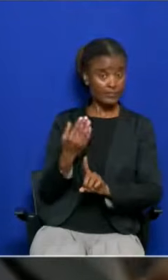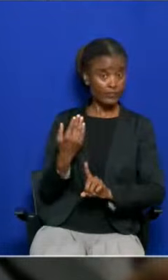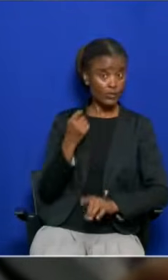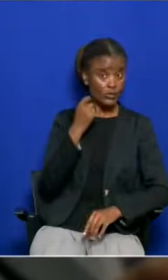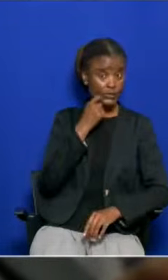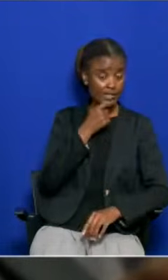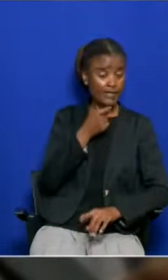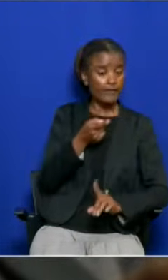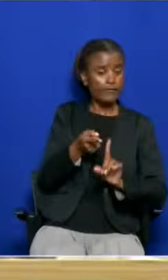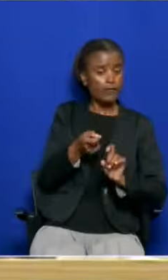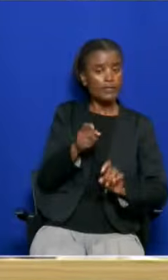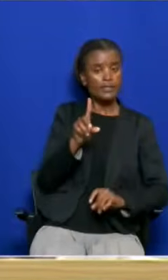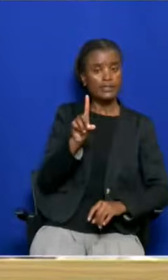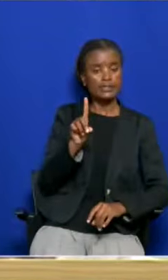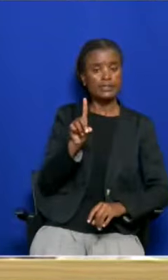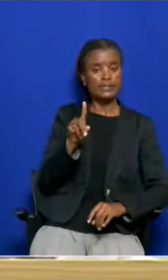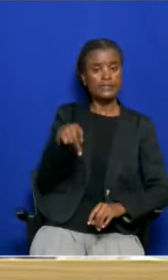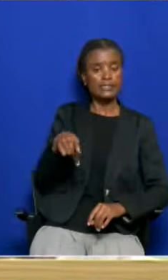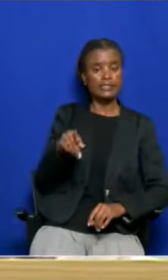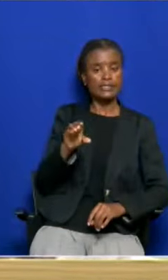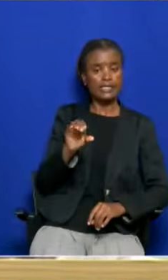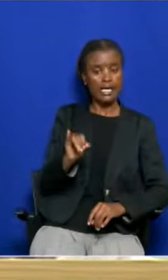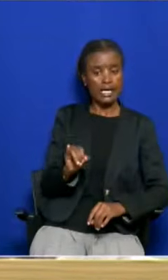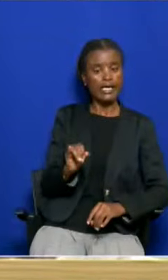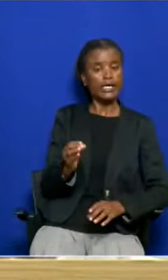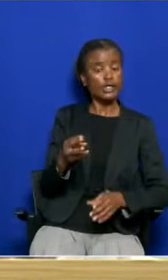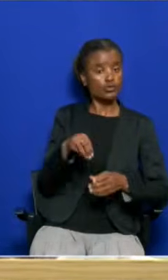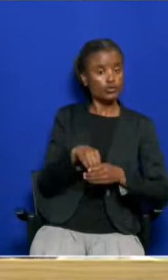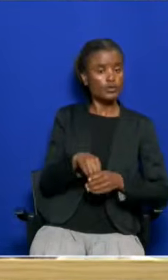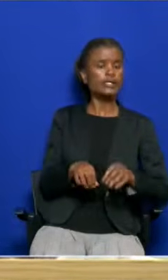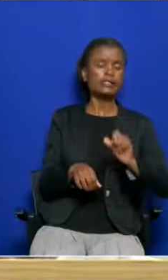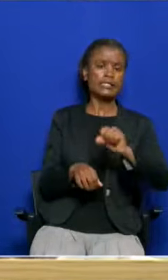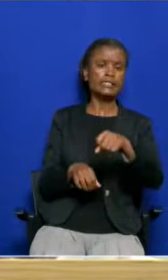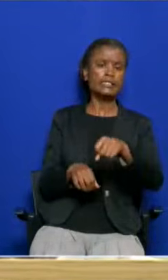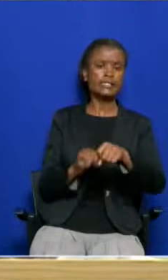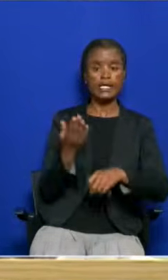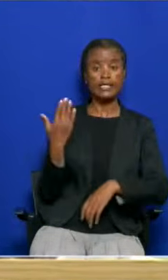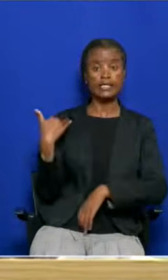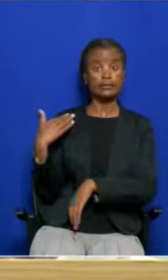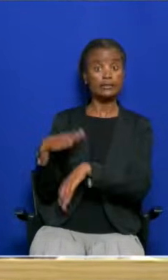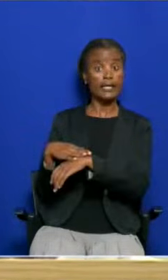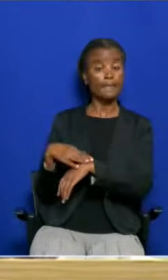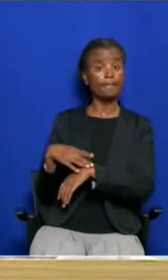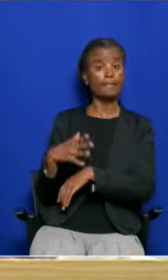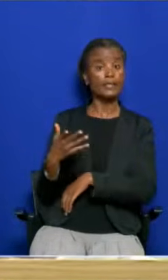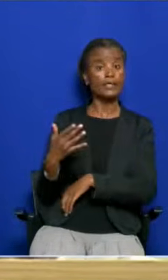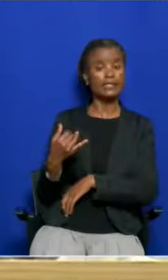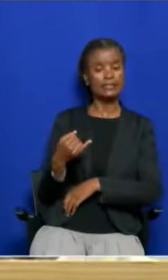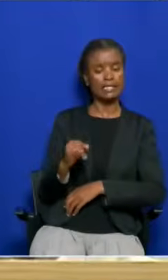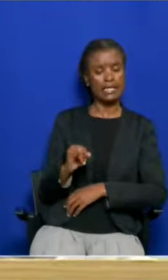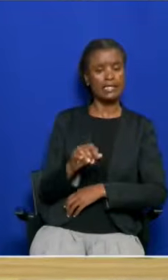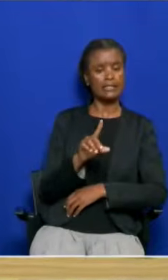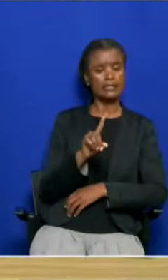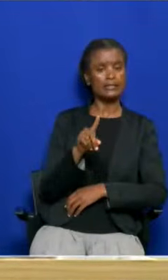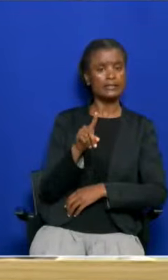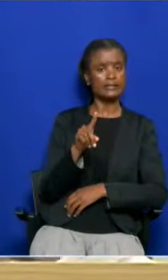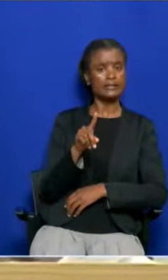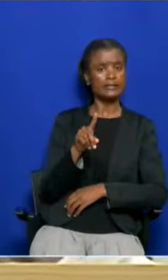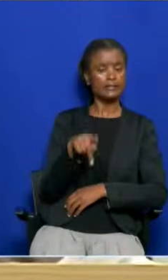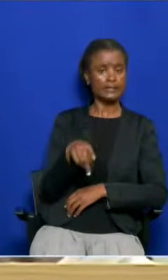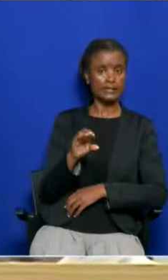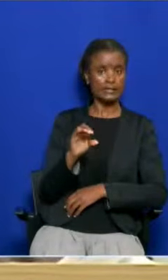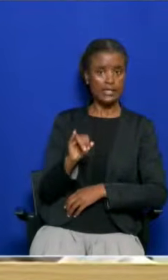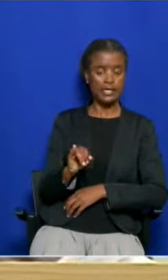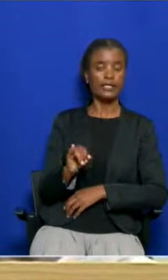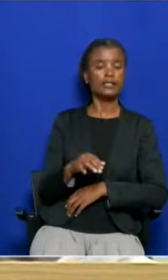joined? Yes, that time he was still in DPCI commissioners. Thank you.